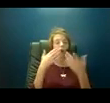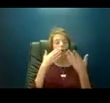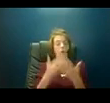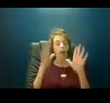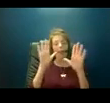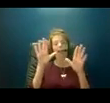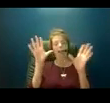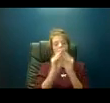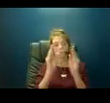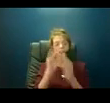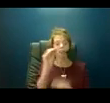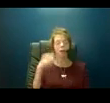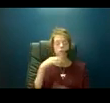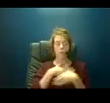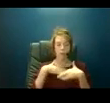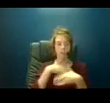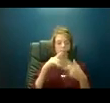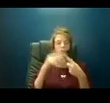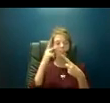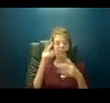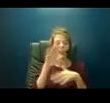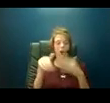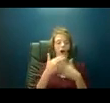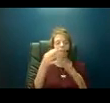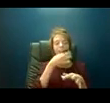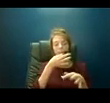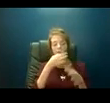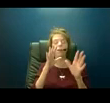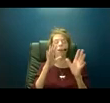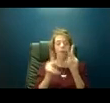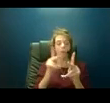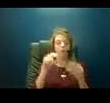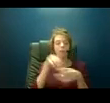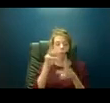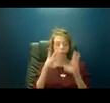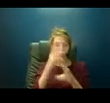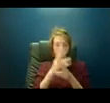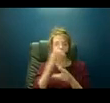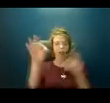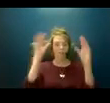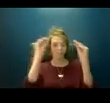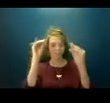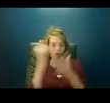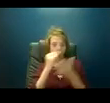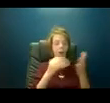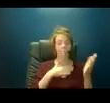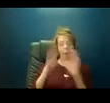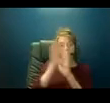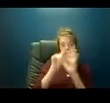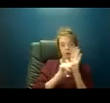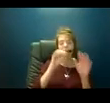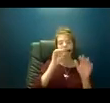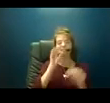was just real appreciative to see all the expertise and be in a world of teaching artists. My background is in fine